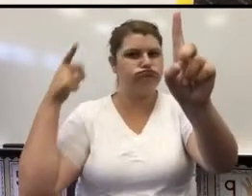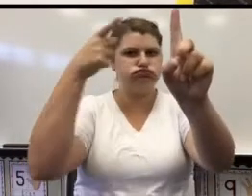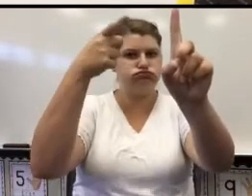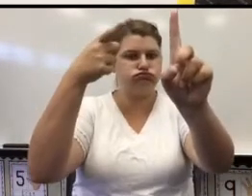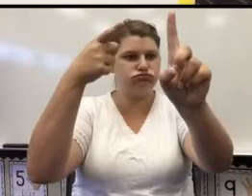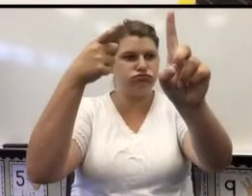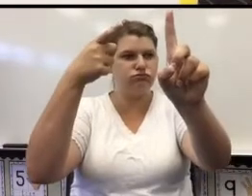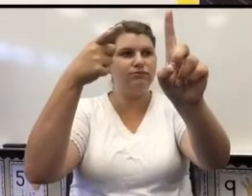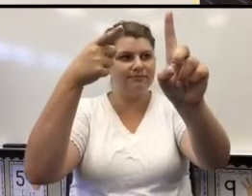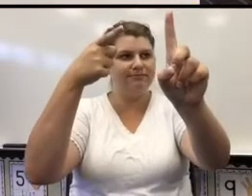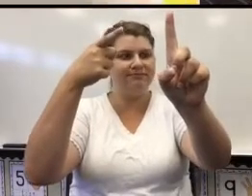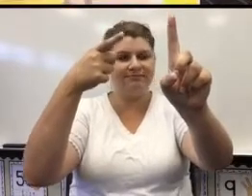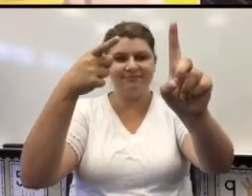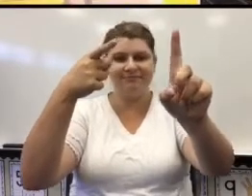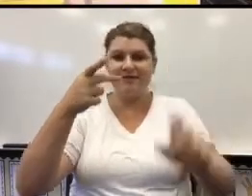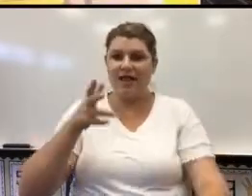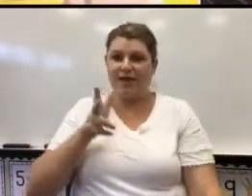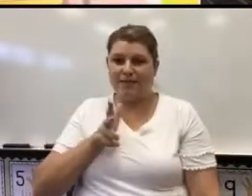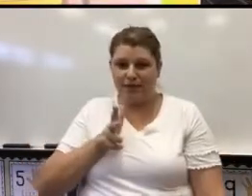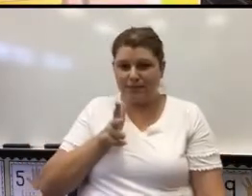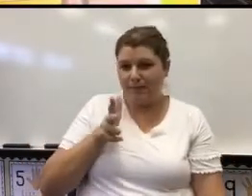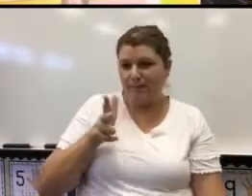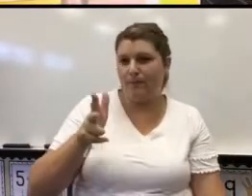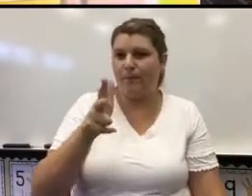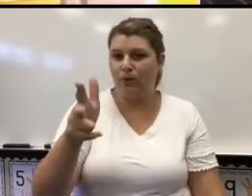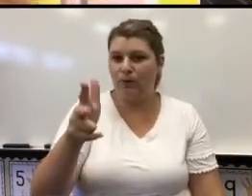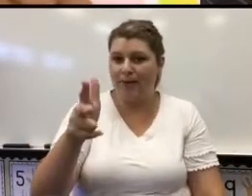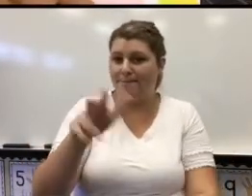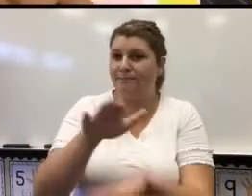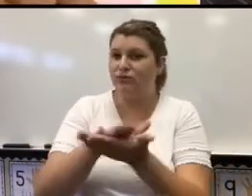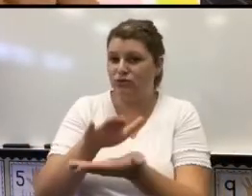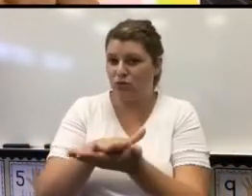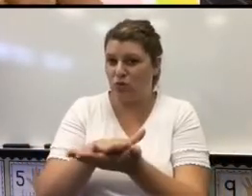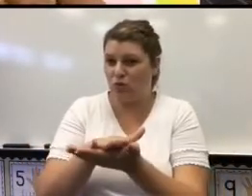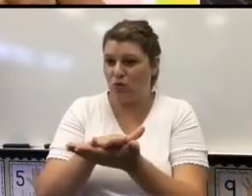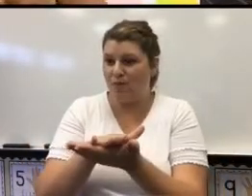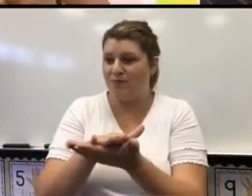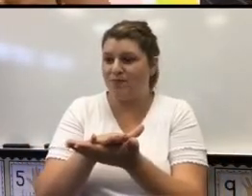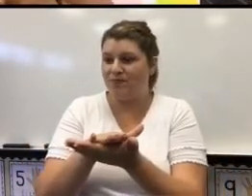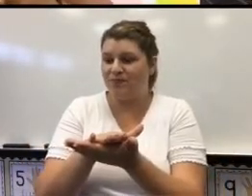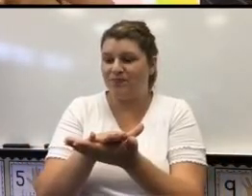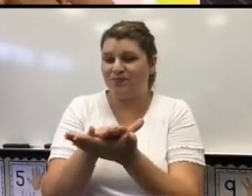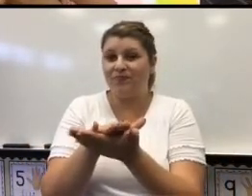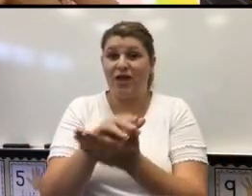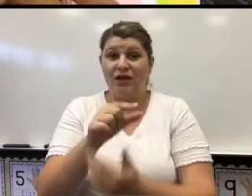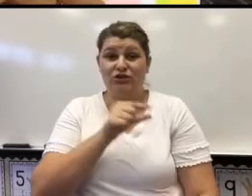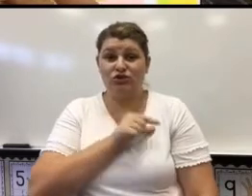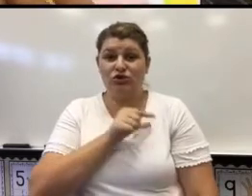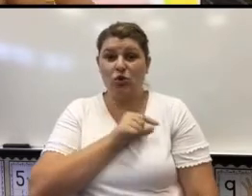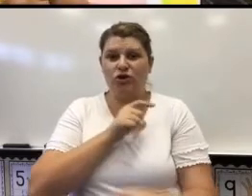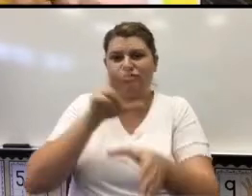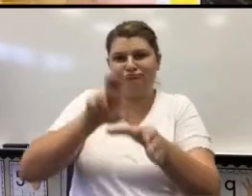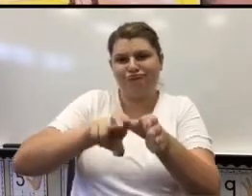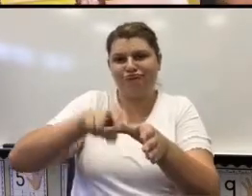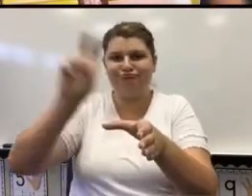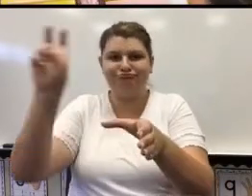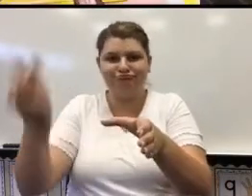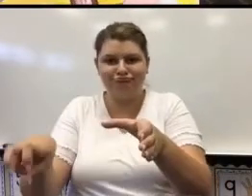trust that I will accomplish my goals and dreams. The energy bus pulled up to the